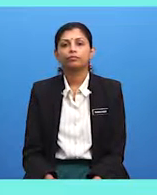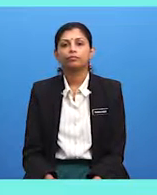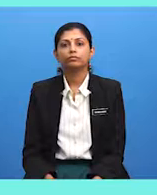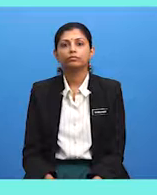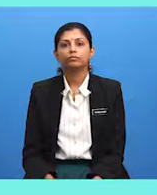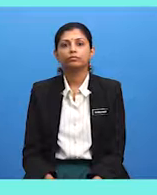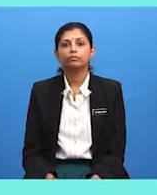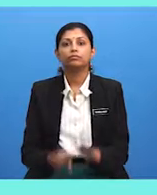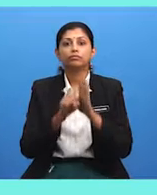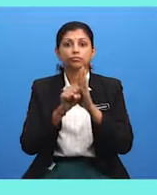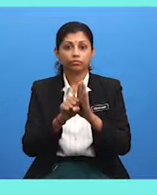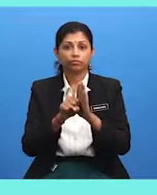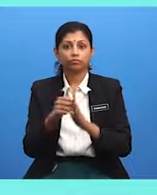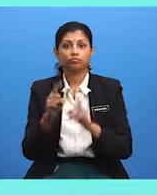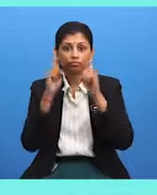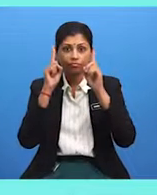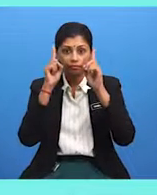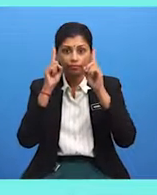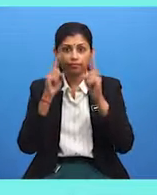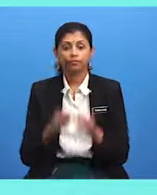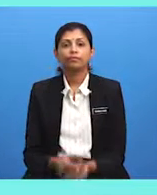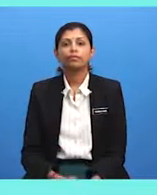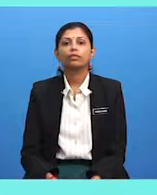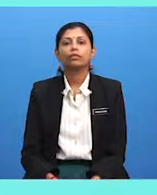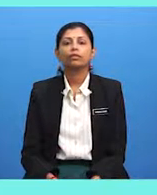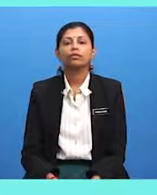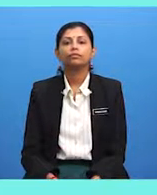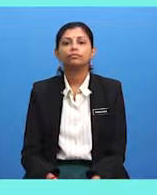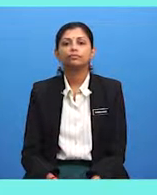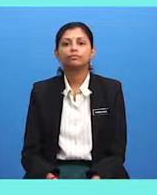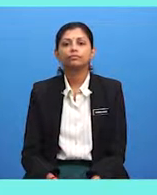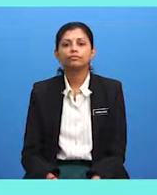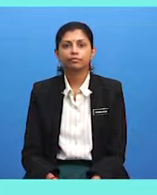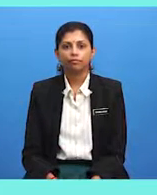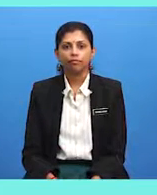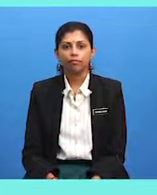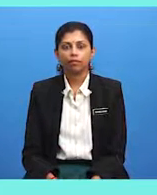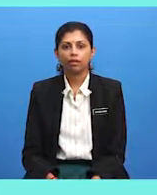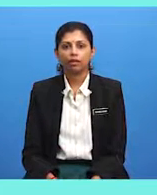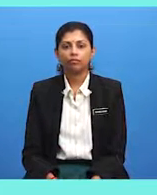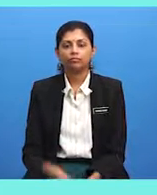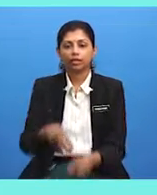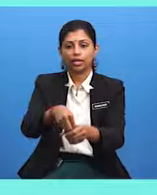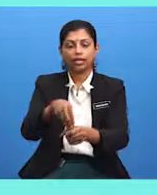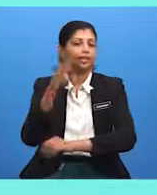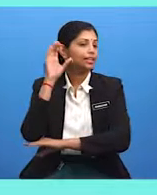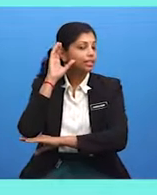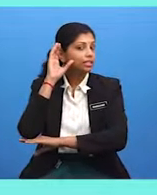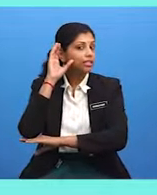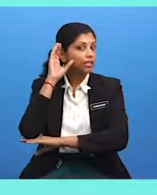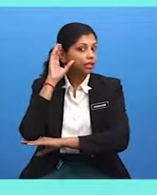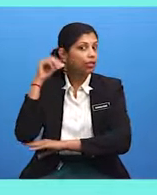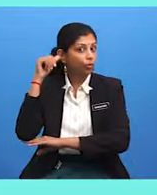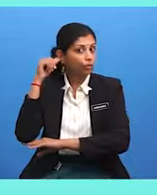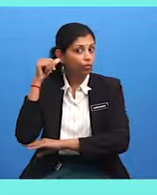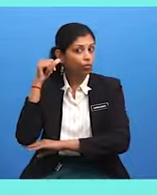show you a sample. Of course, in a listening test, you're not lucky to